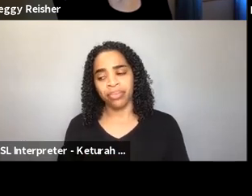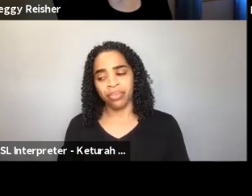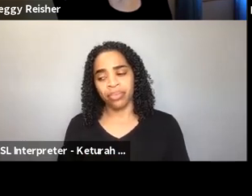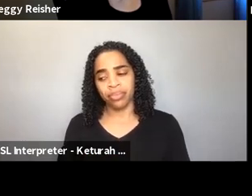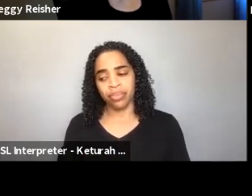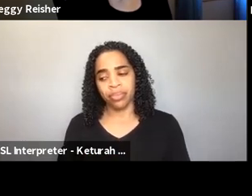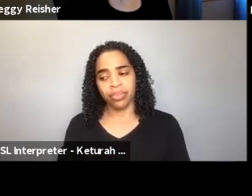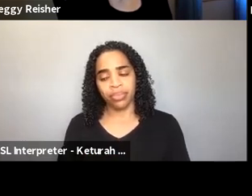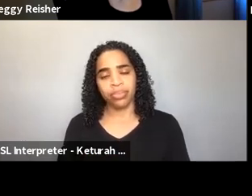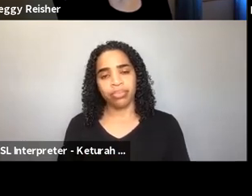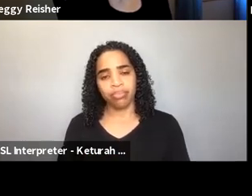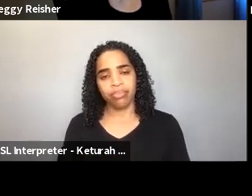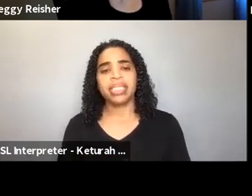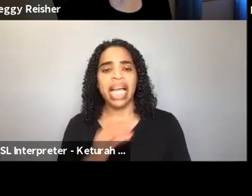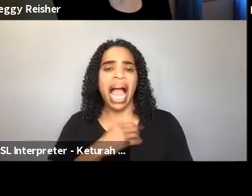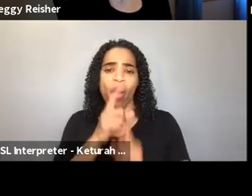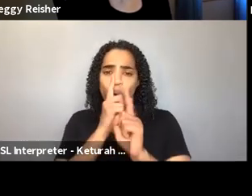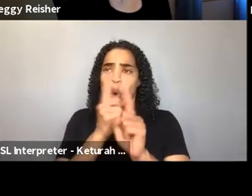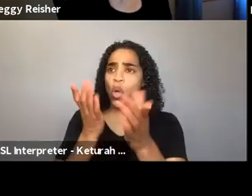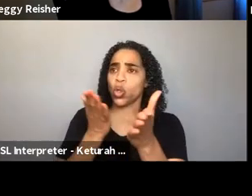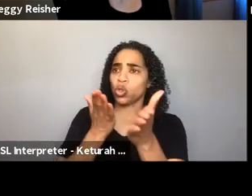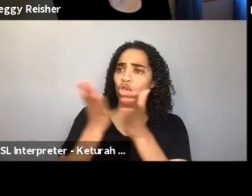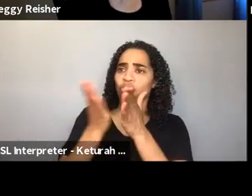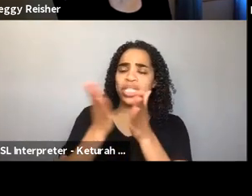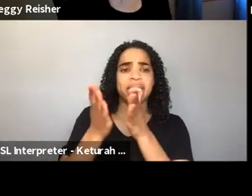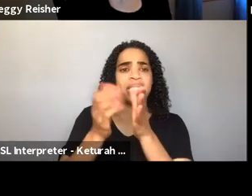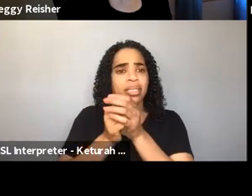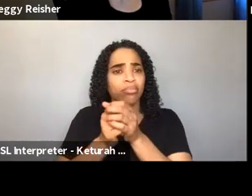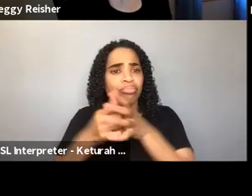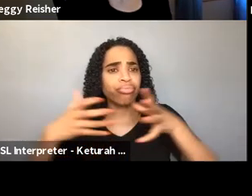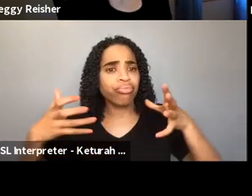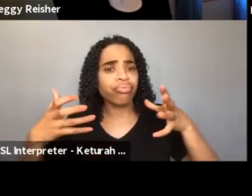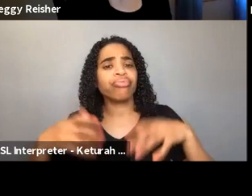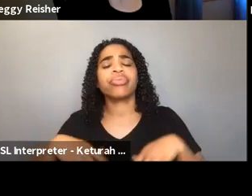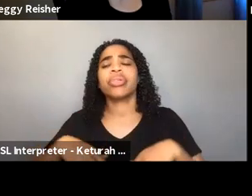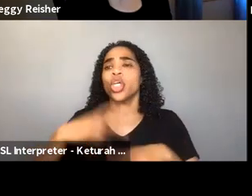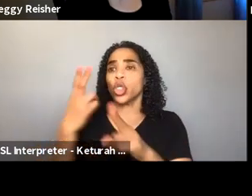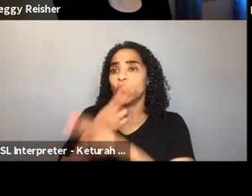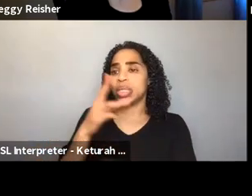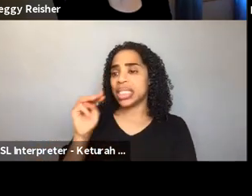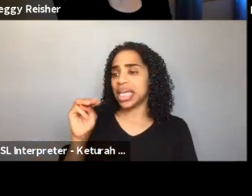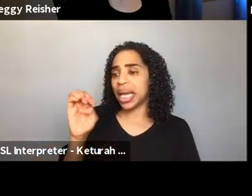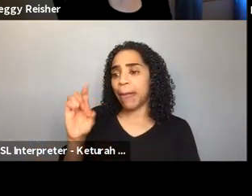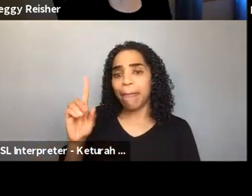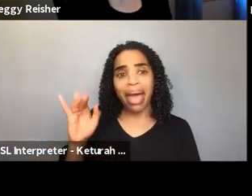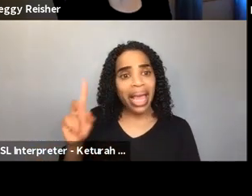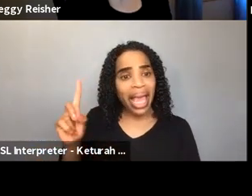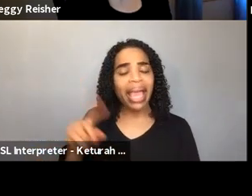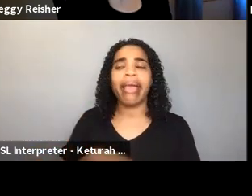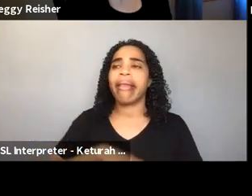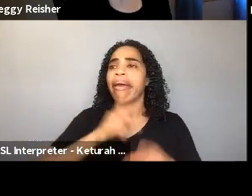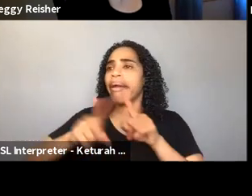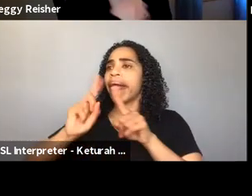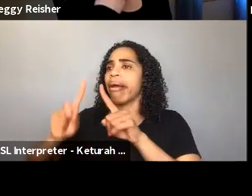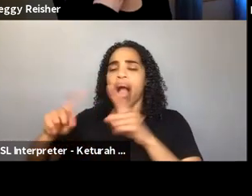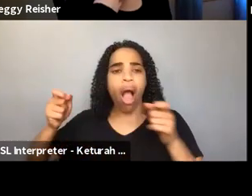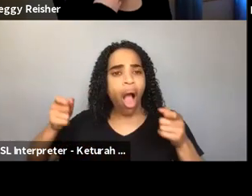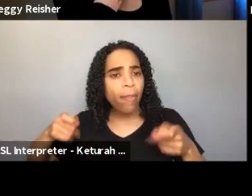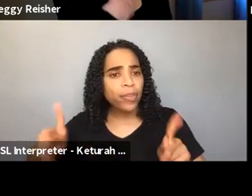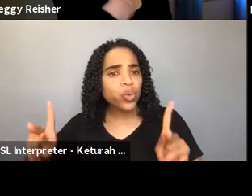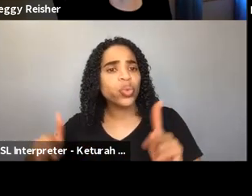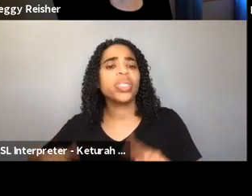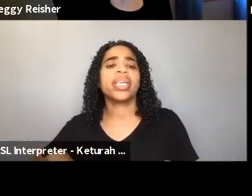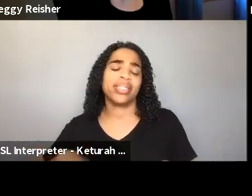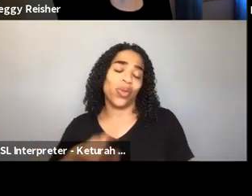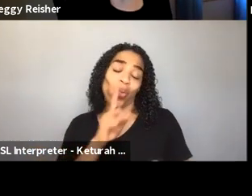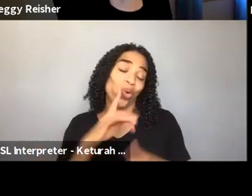expand our services through Medicaid claiming opportunities. And it's just really